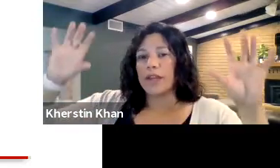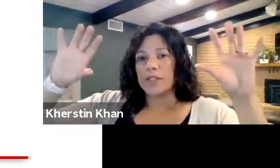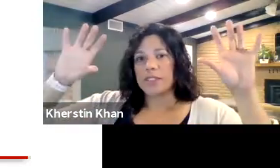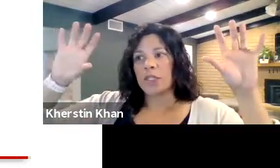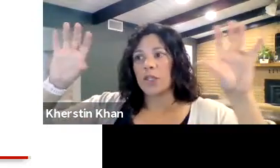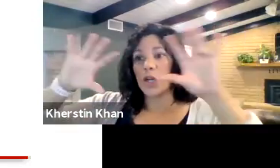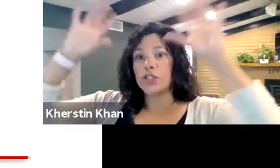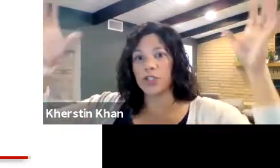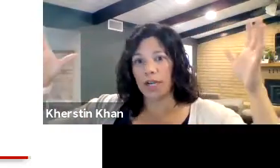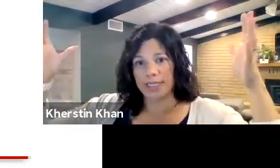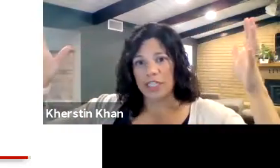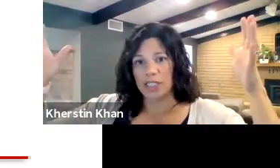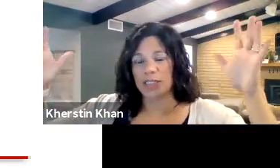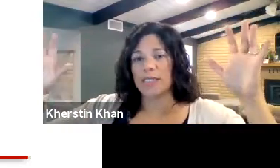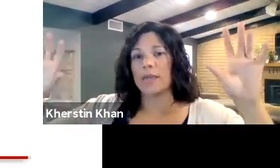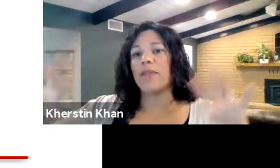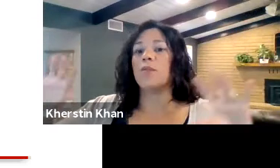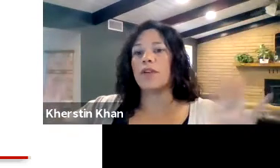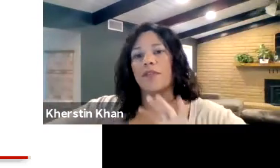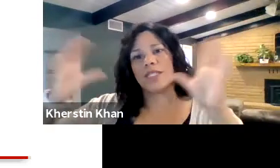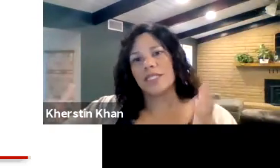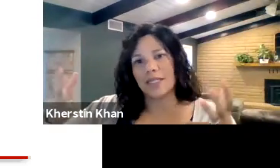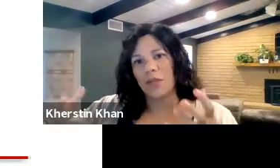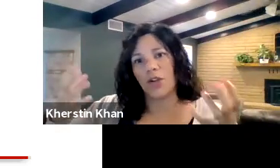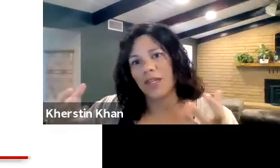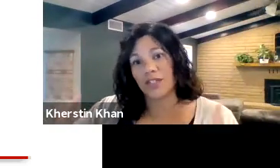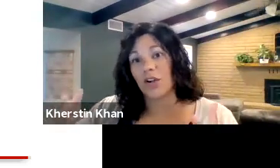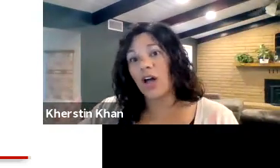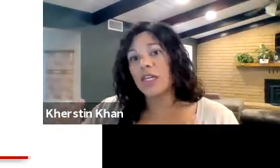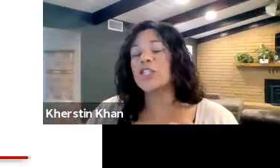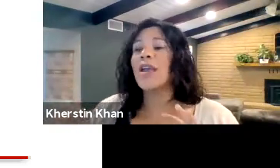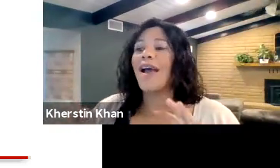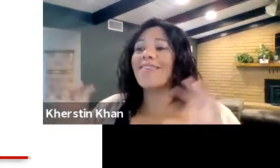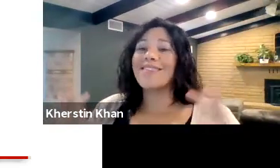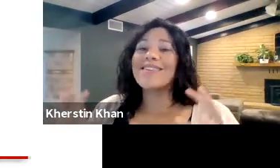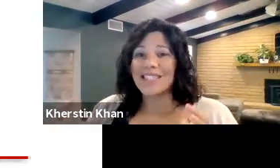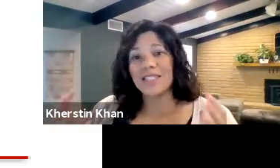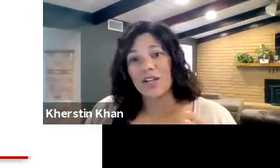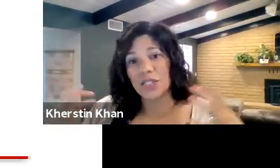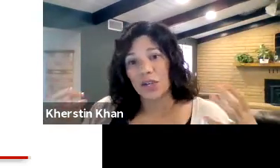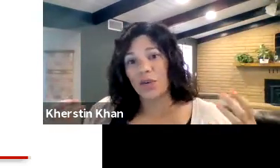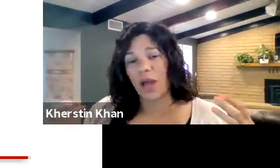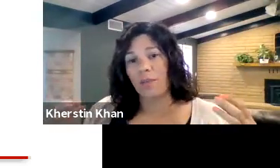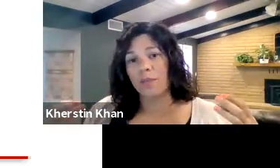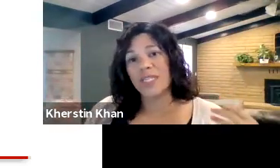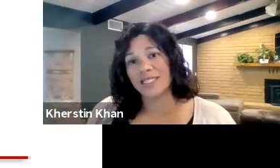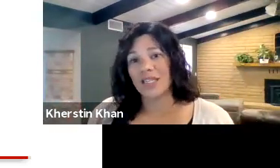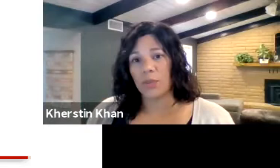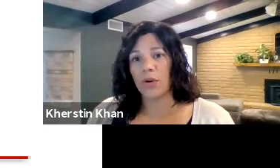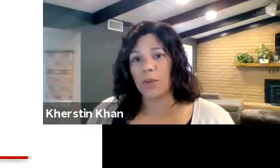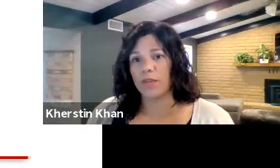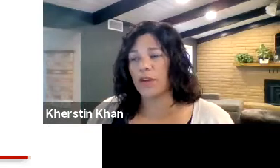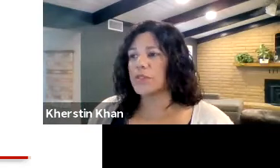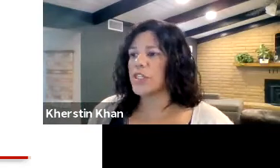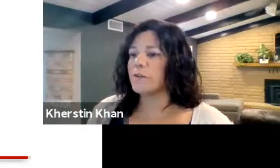part of like this larger accreditation system. And then we've got the system, you know, that is our college. And then these things also we see